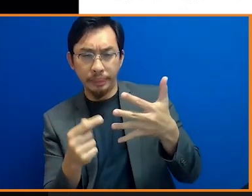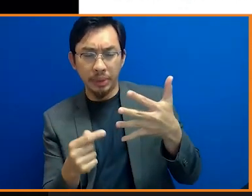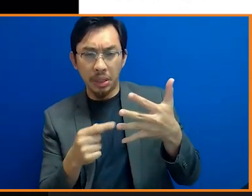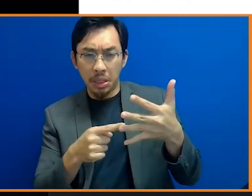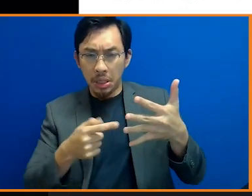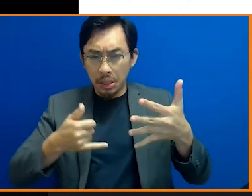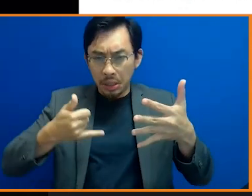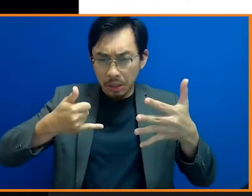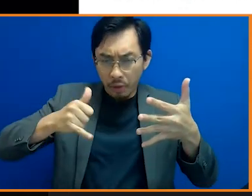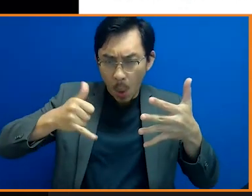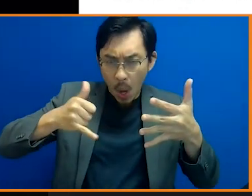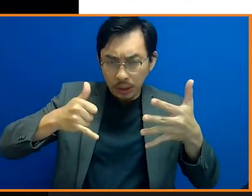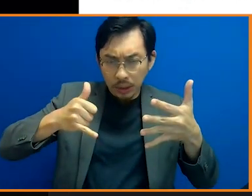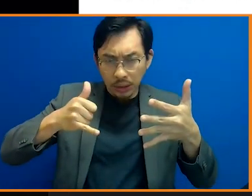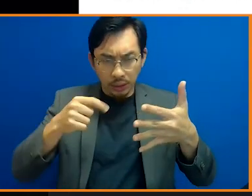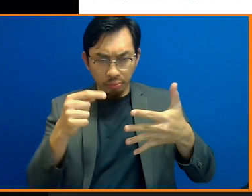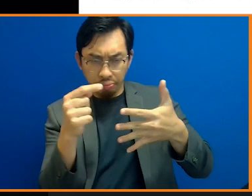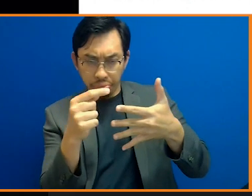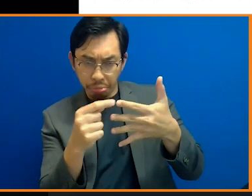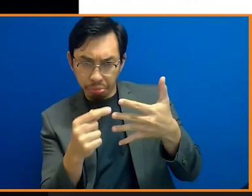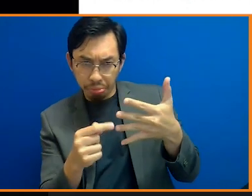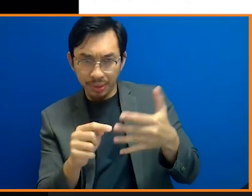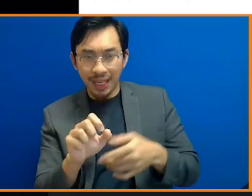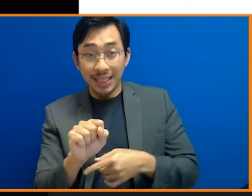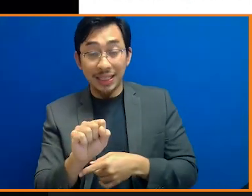to evaluate